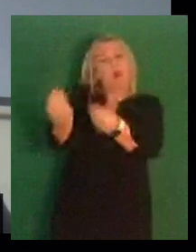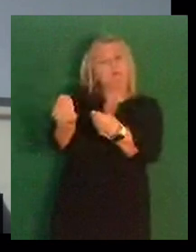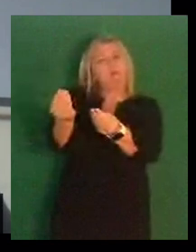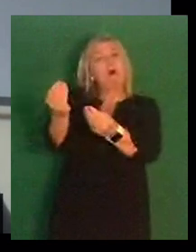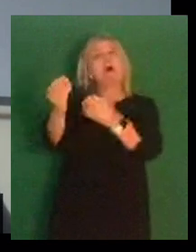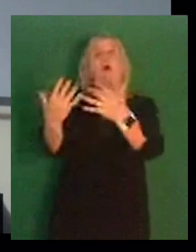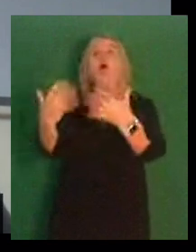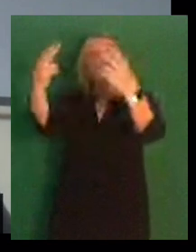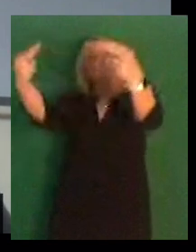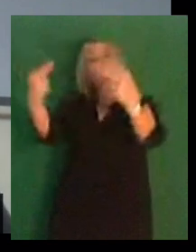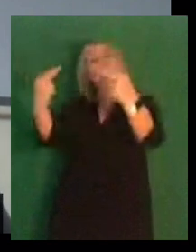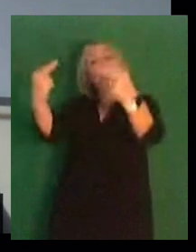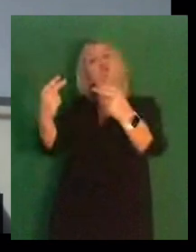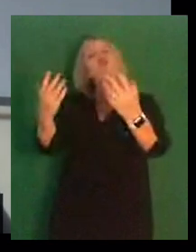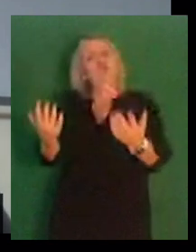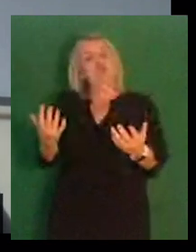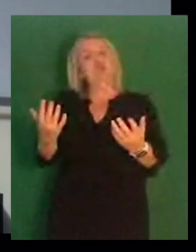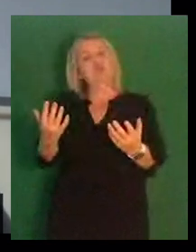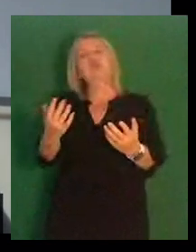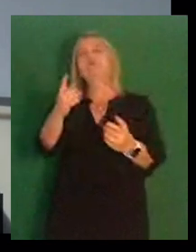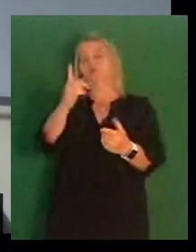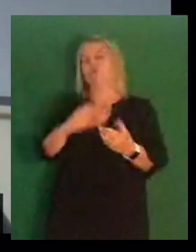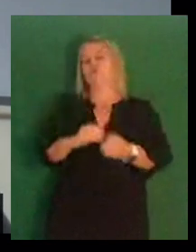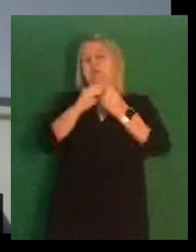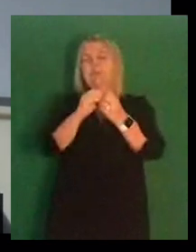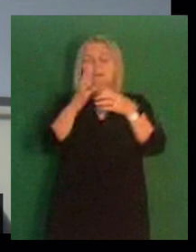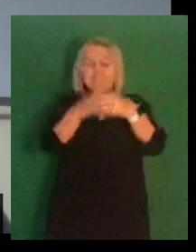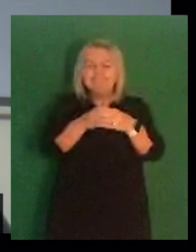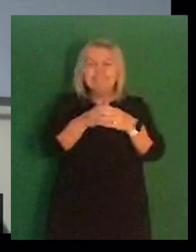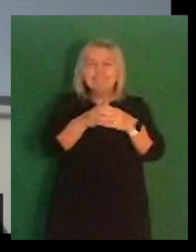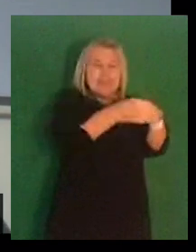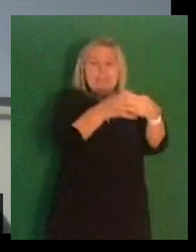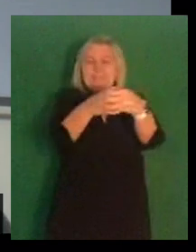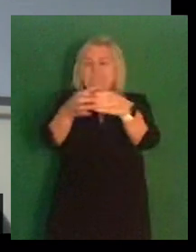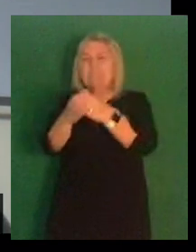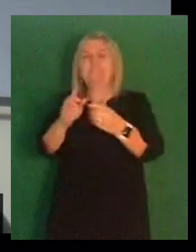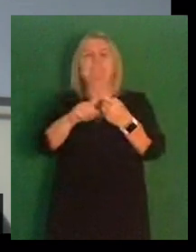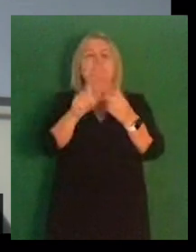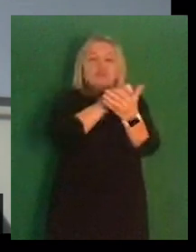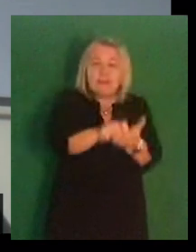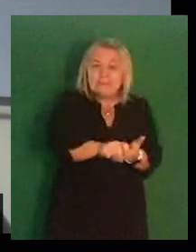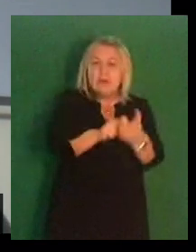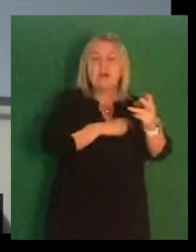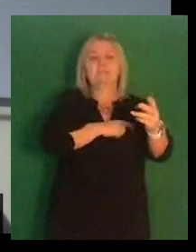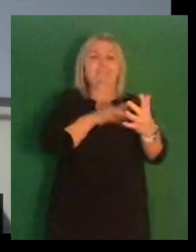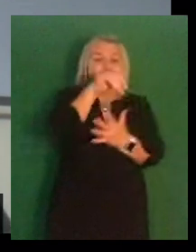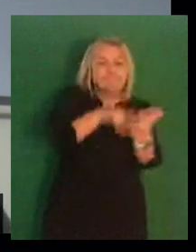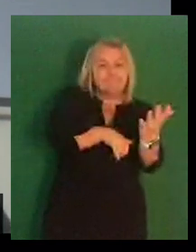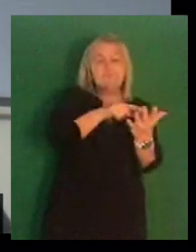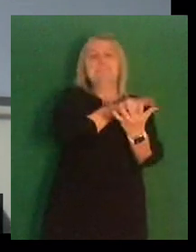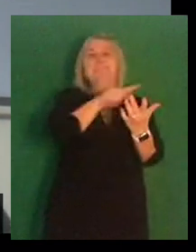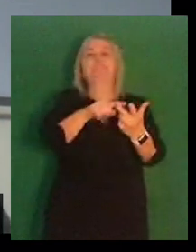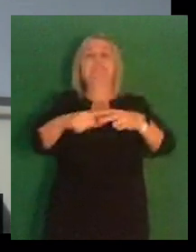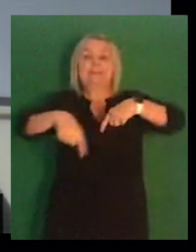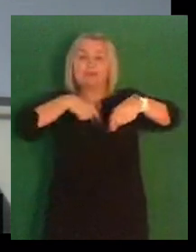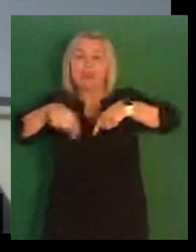was putting together small teams of writers, directors and actors to create pieces of work that were filmed